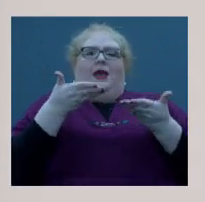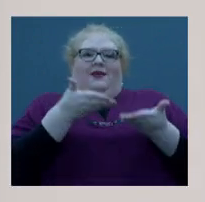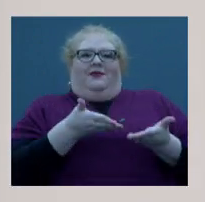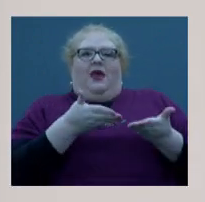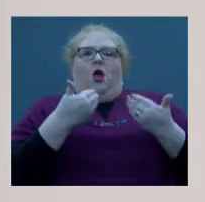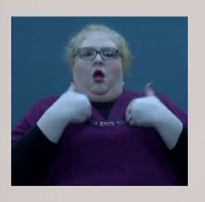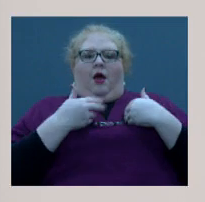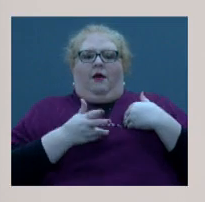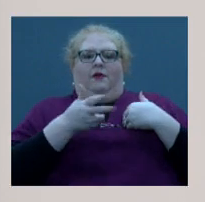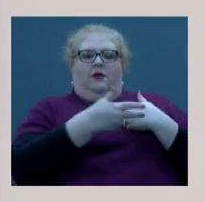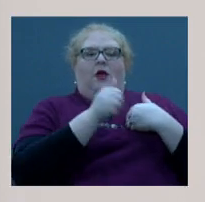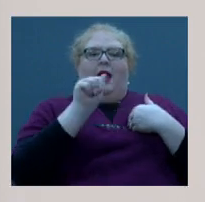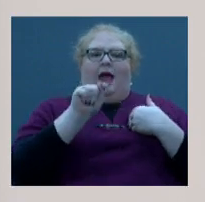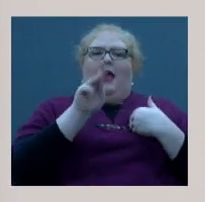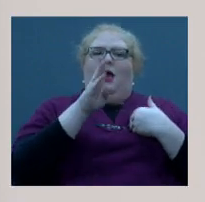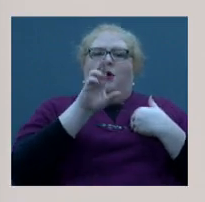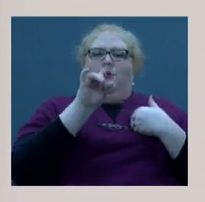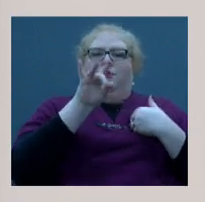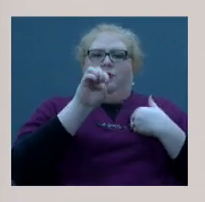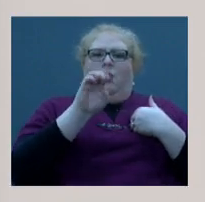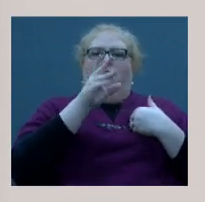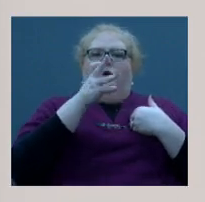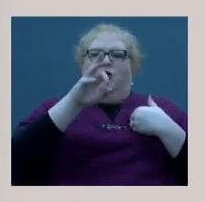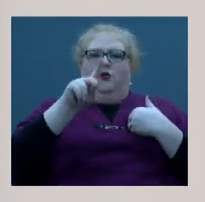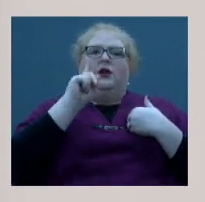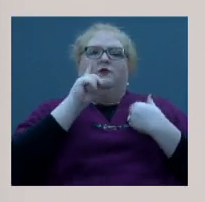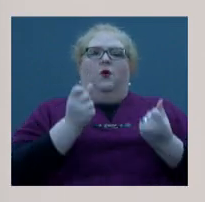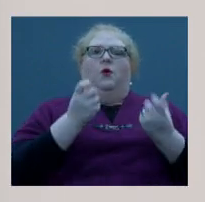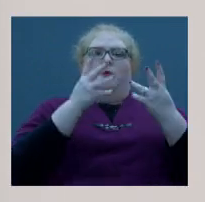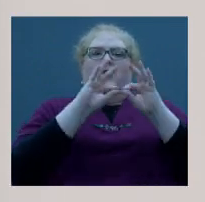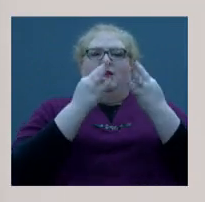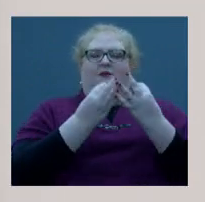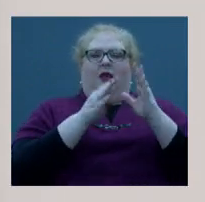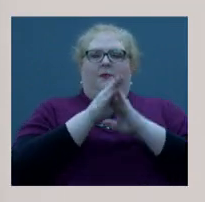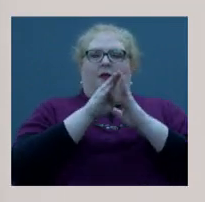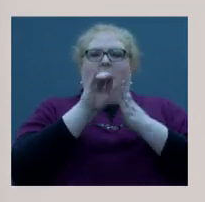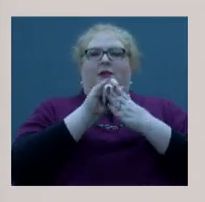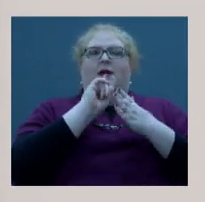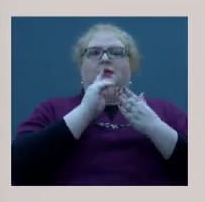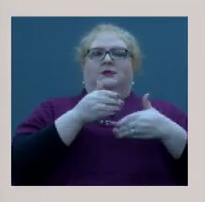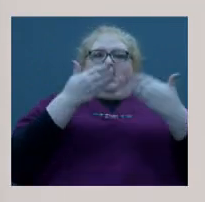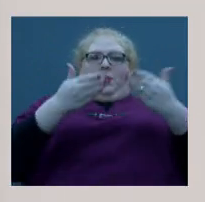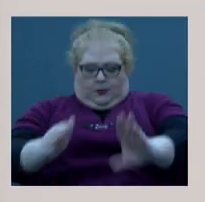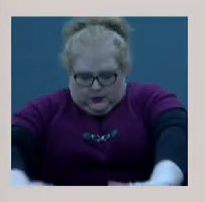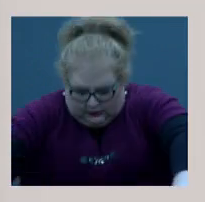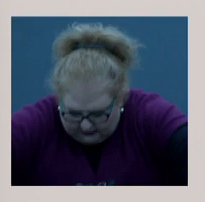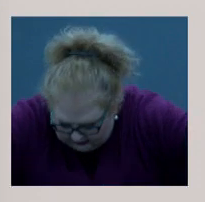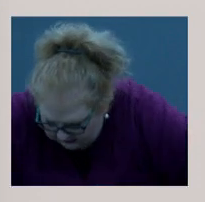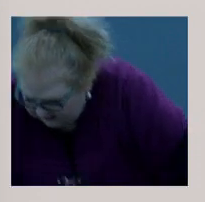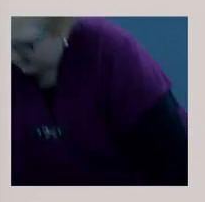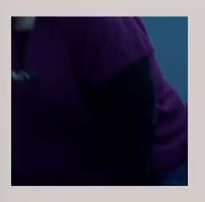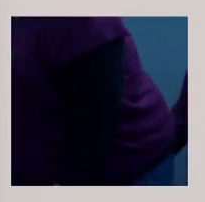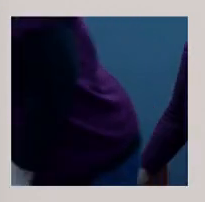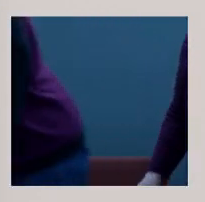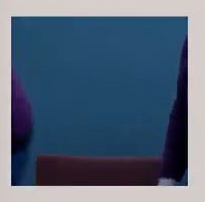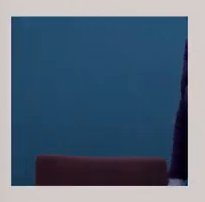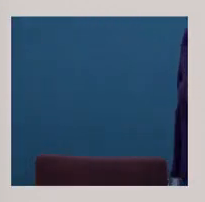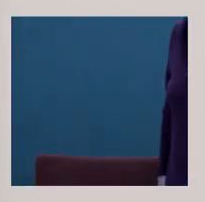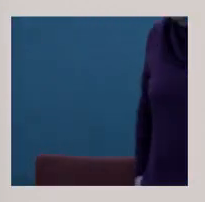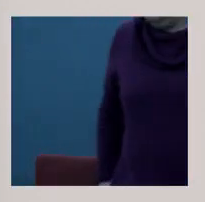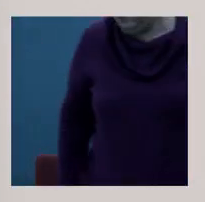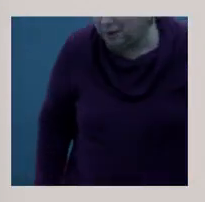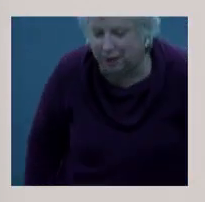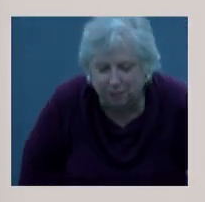point at Brody Creek for the multifamily development that would be proposed. In regard to the land use